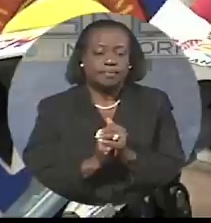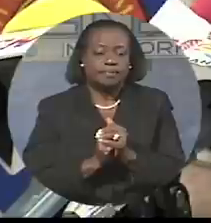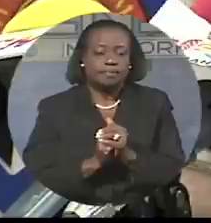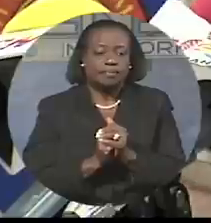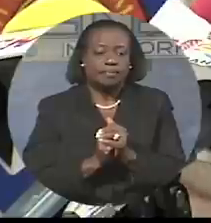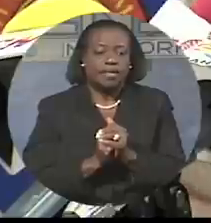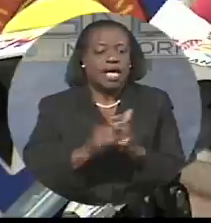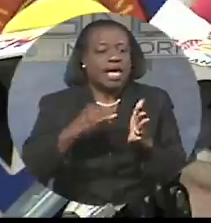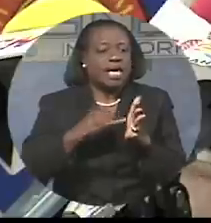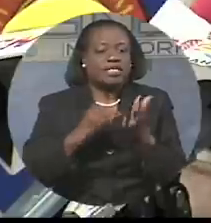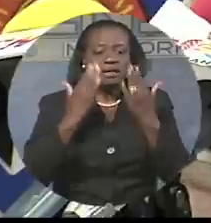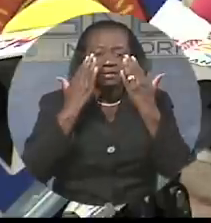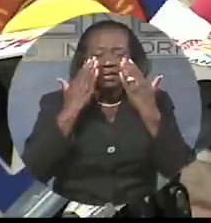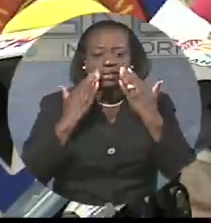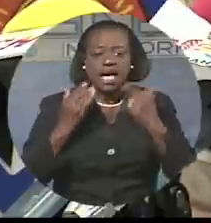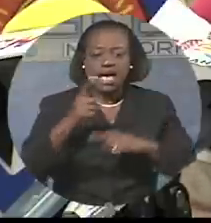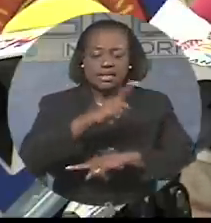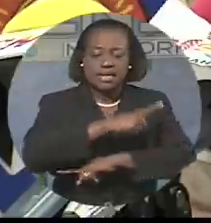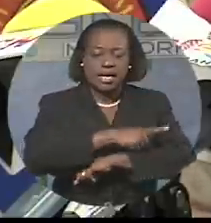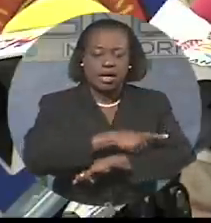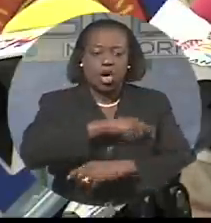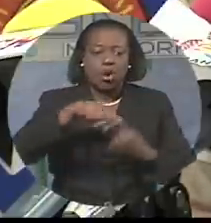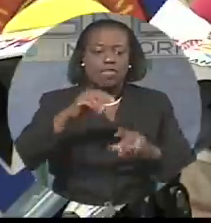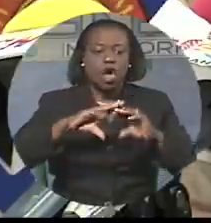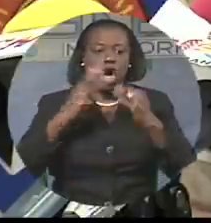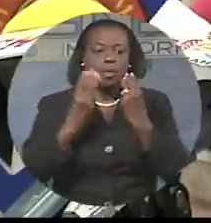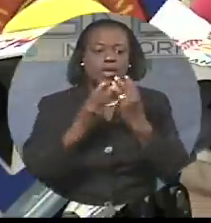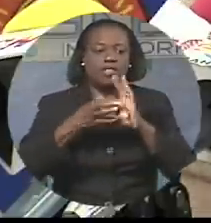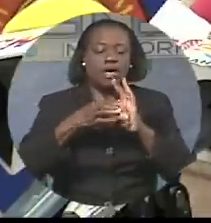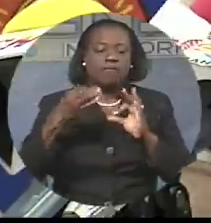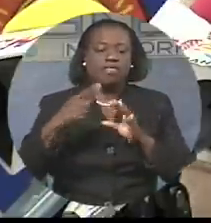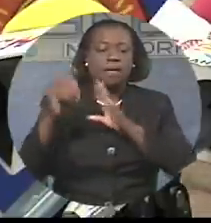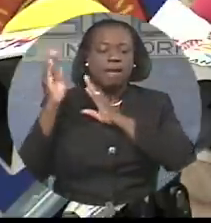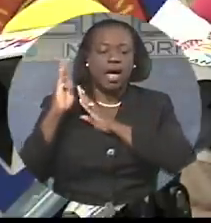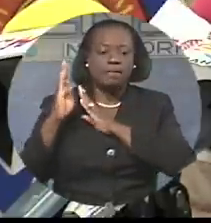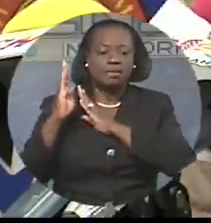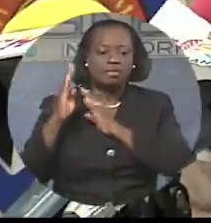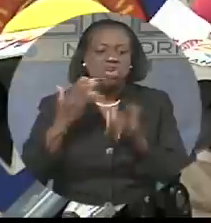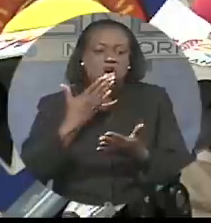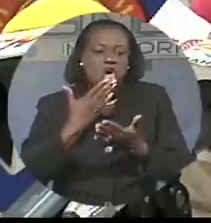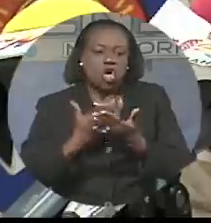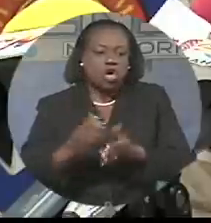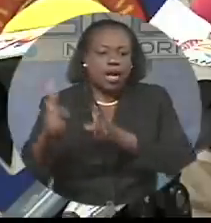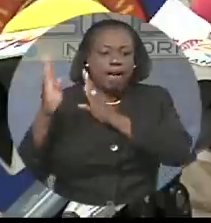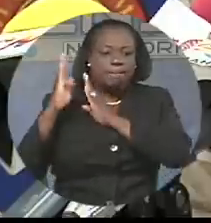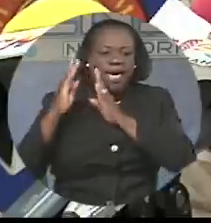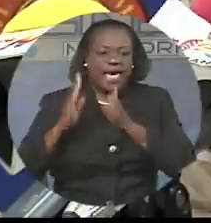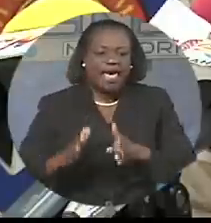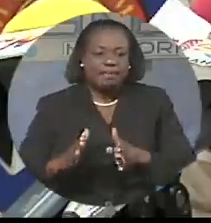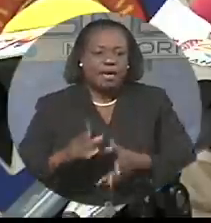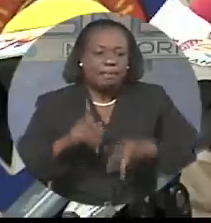It is a sad day when in the Commonwealth of the Bahamas, decent Bahamian citizens